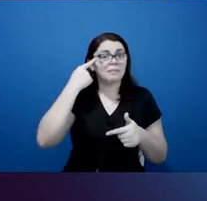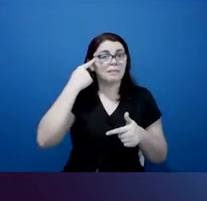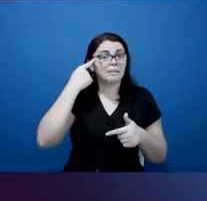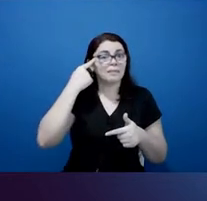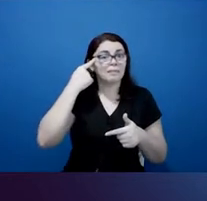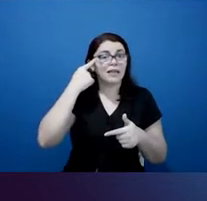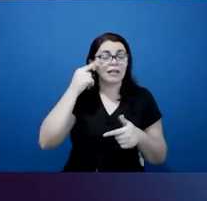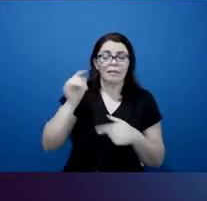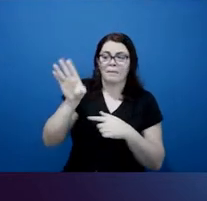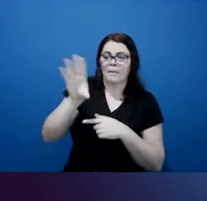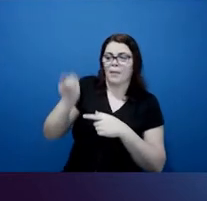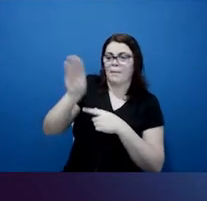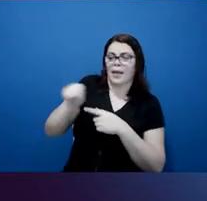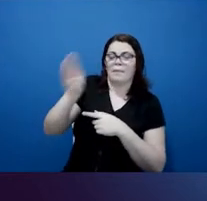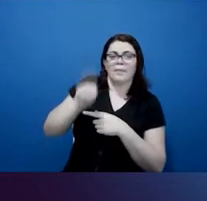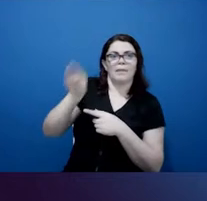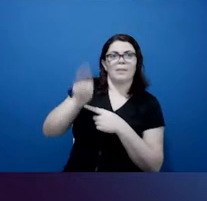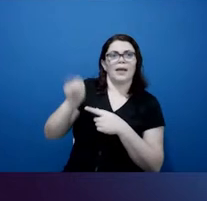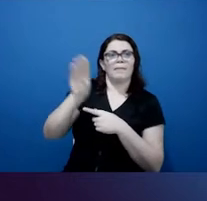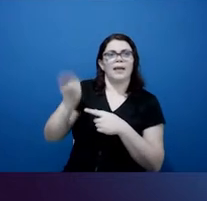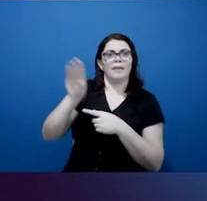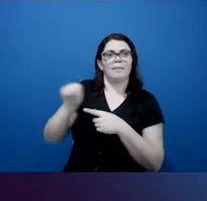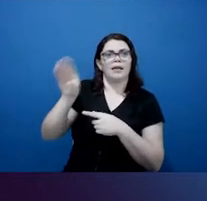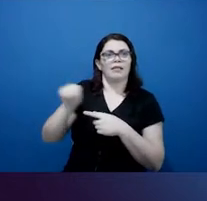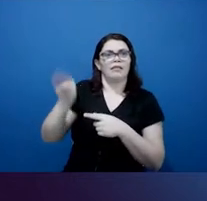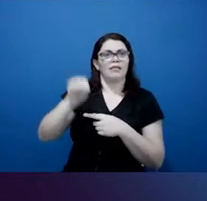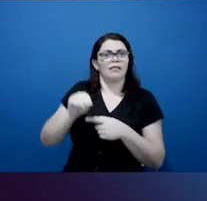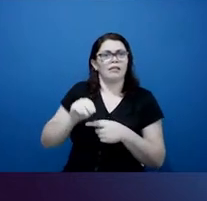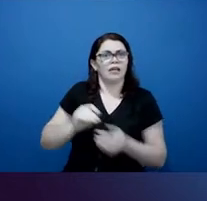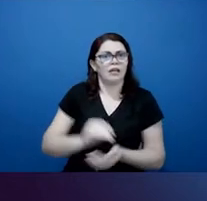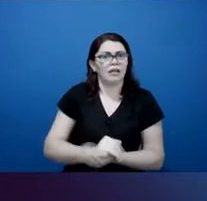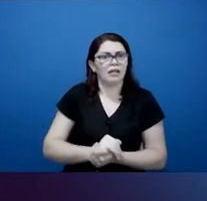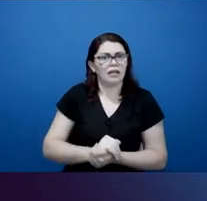accents. And it was really